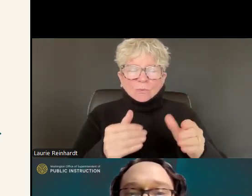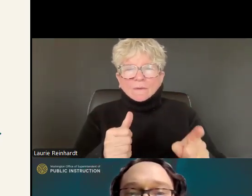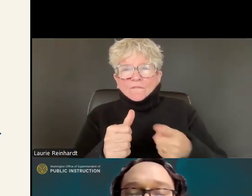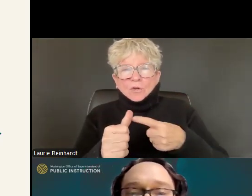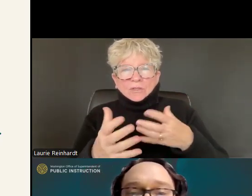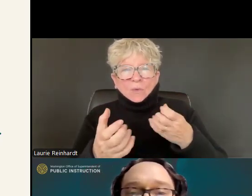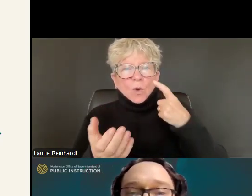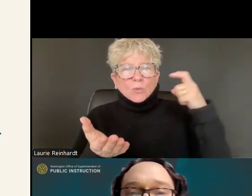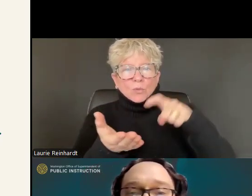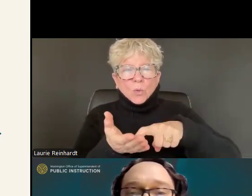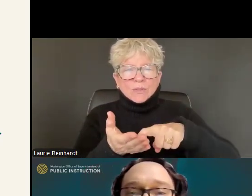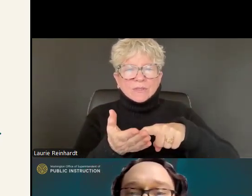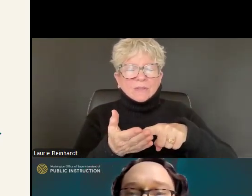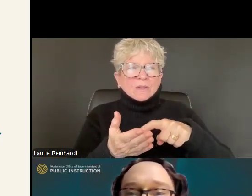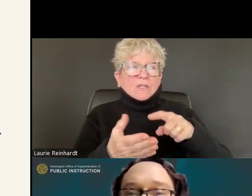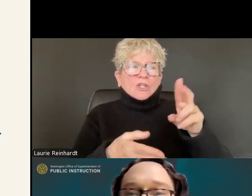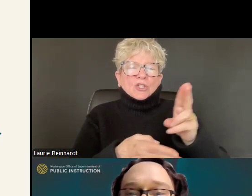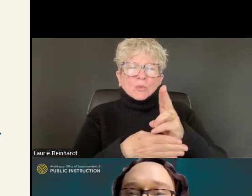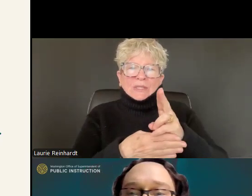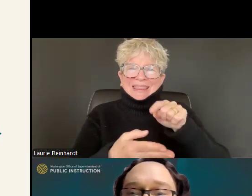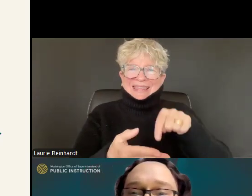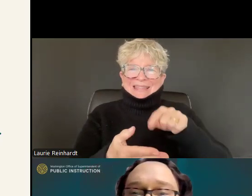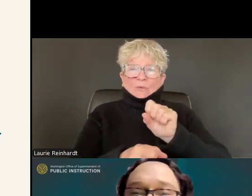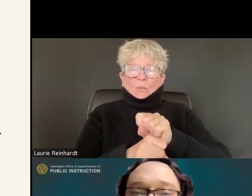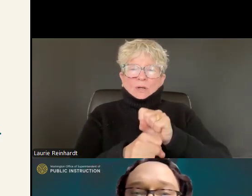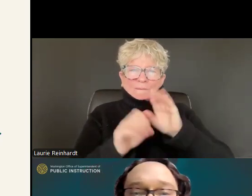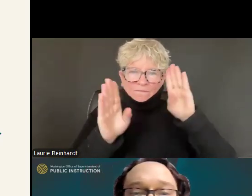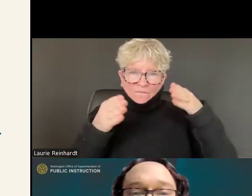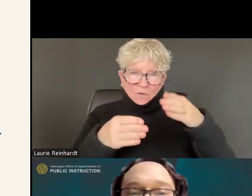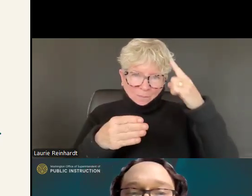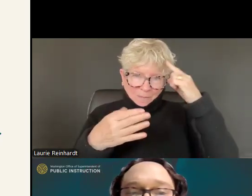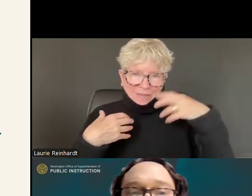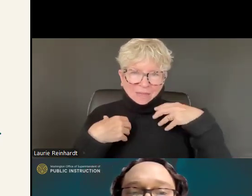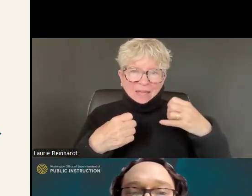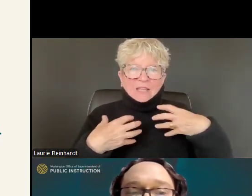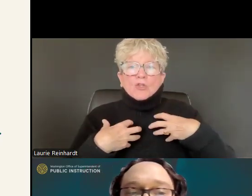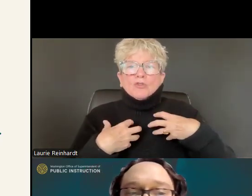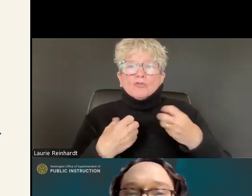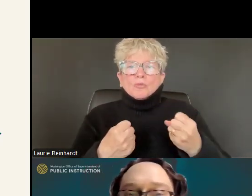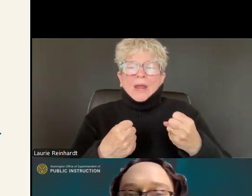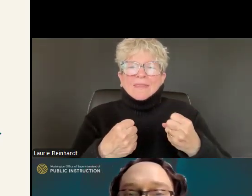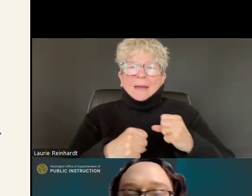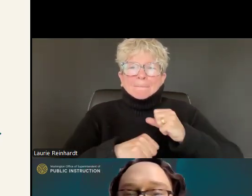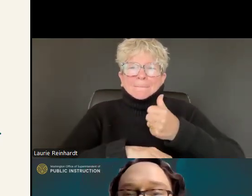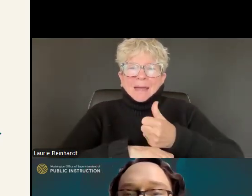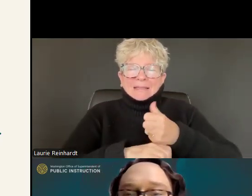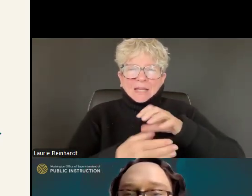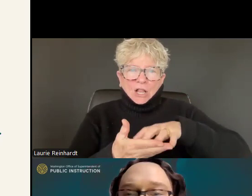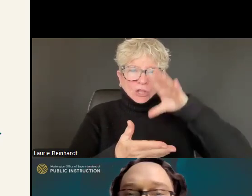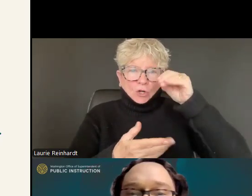that through this work, we want to focus on mental health literacy as strength-based learning. It needs to be